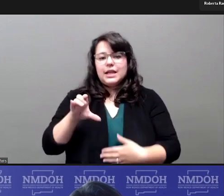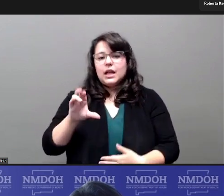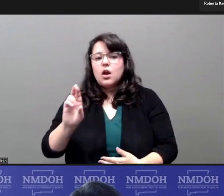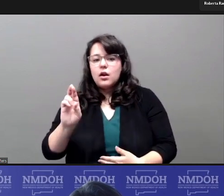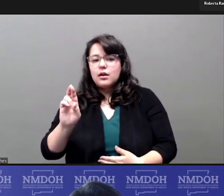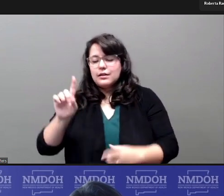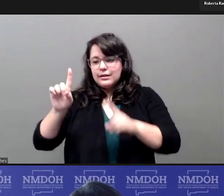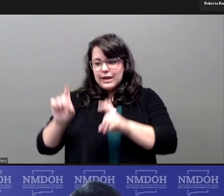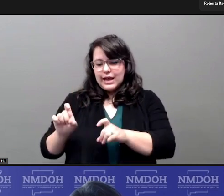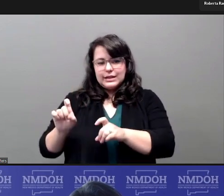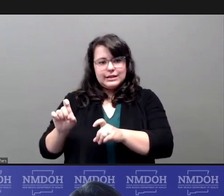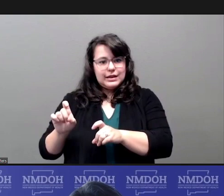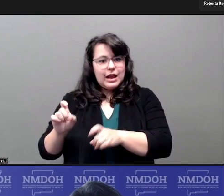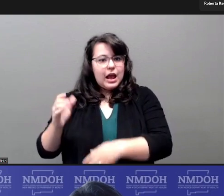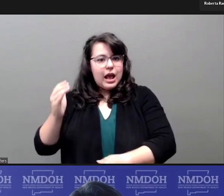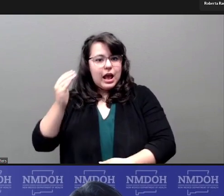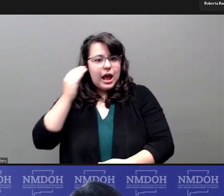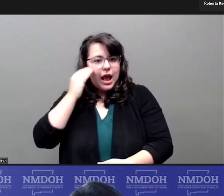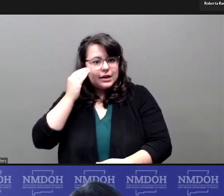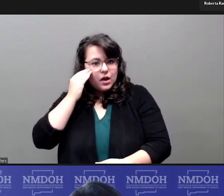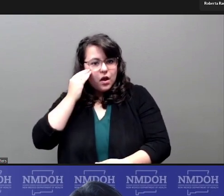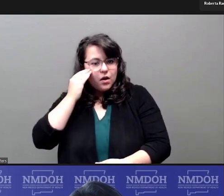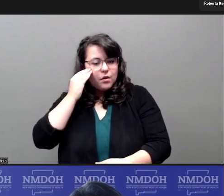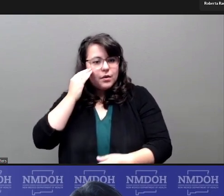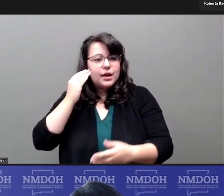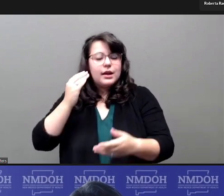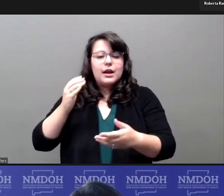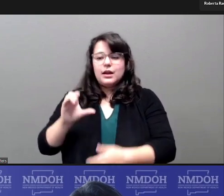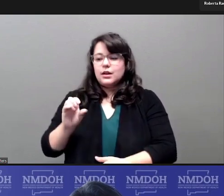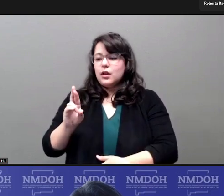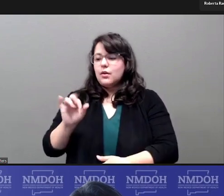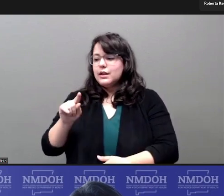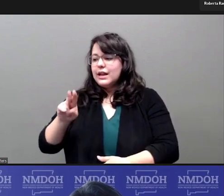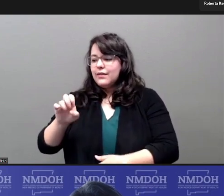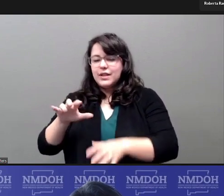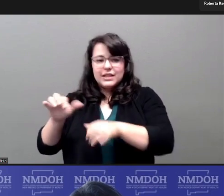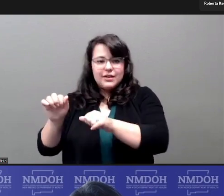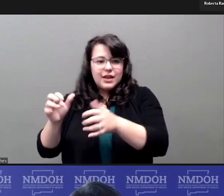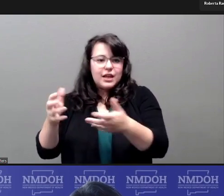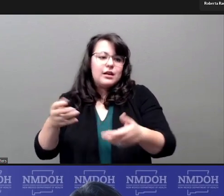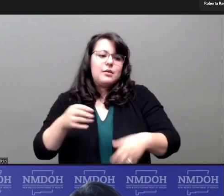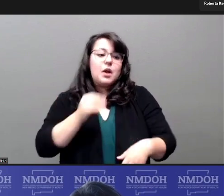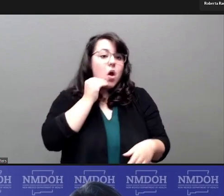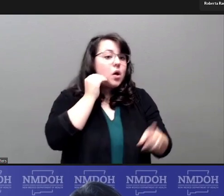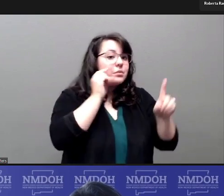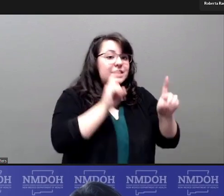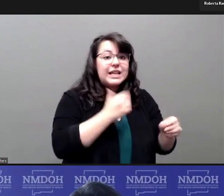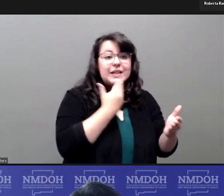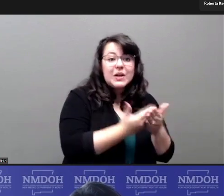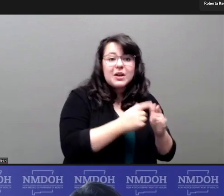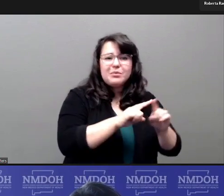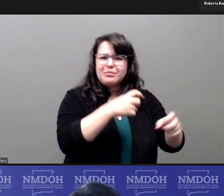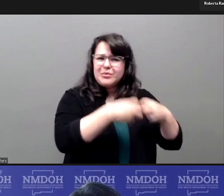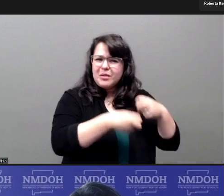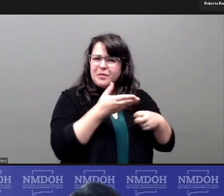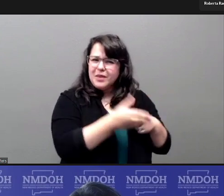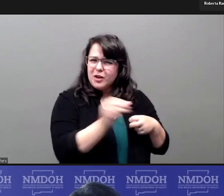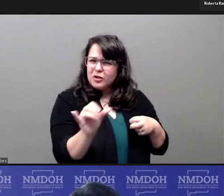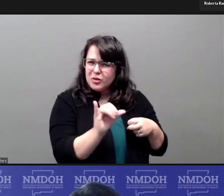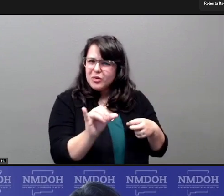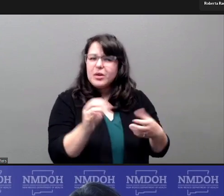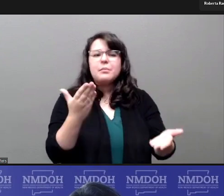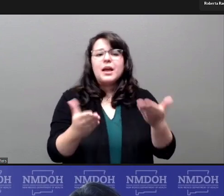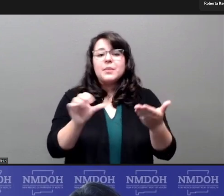tests. I know Curative is leaving. Home tests can be good, but there's some issues with them as well. Is there